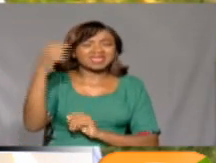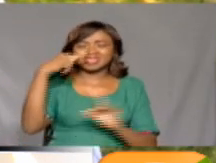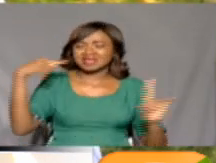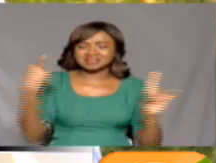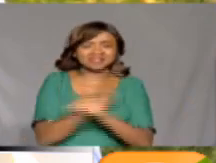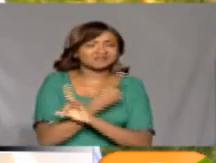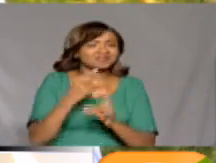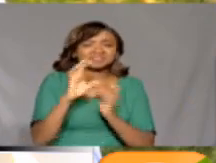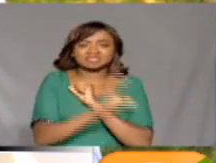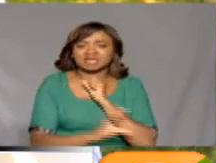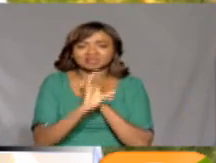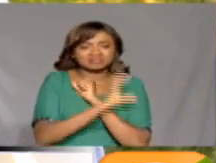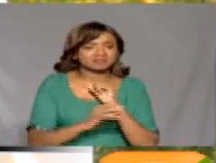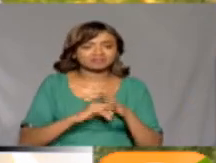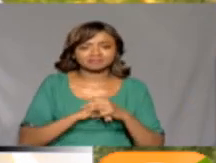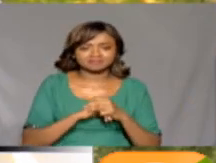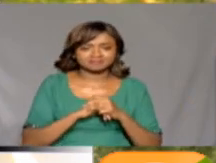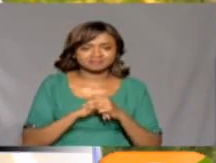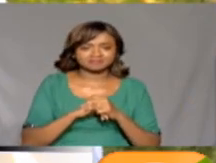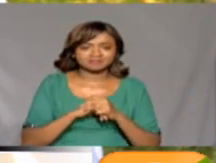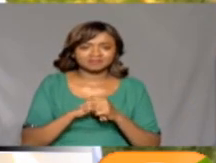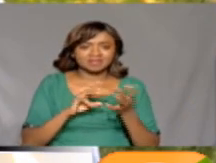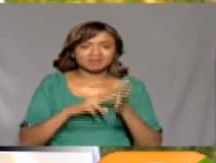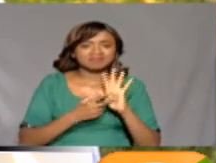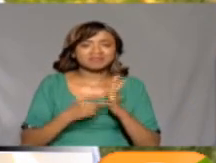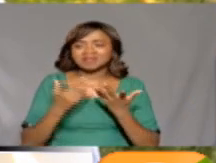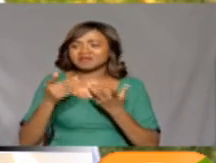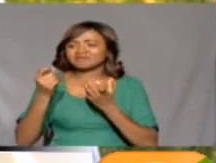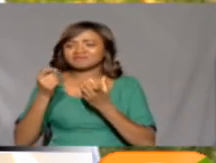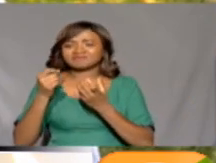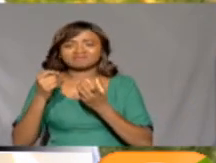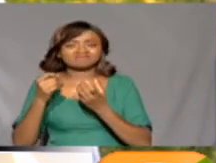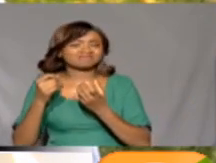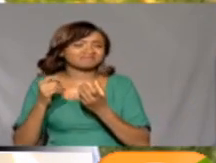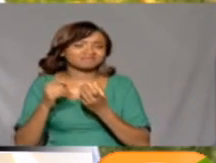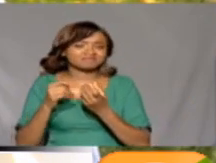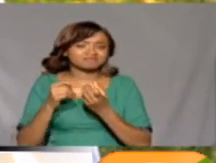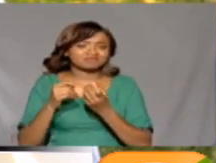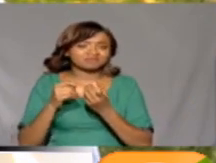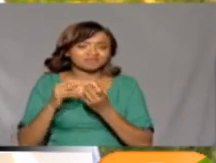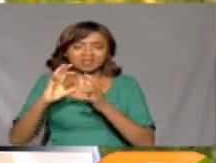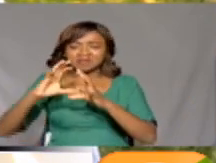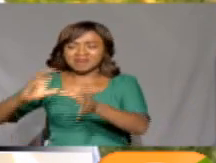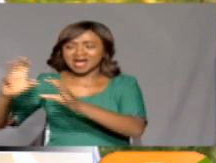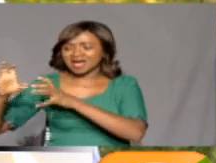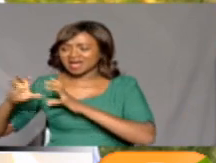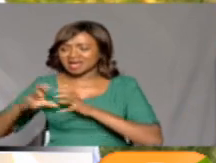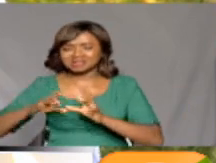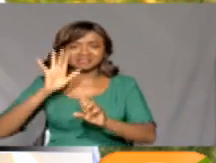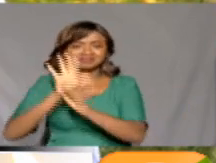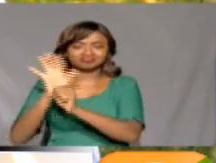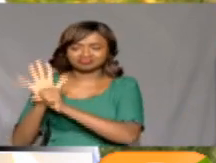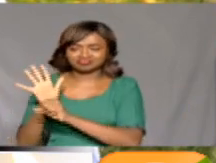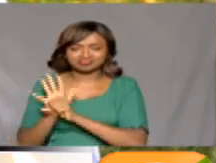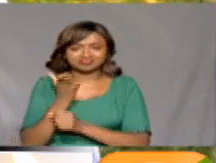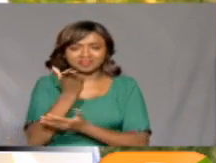place. It was already fully fledged, multi-party